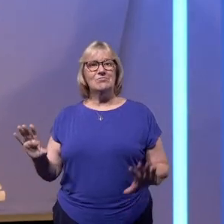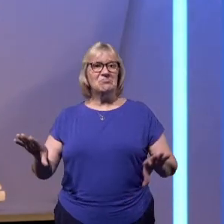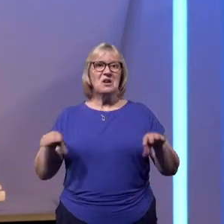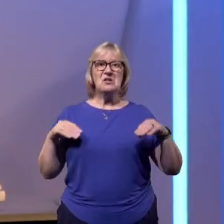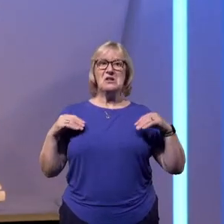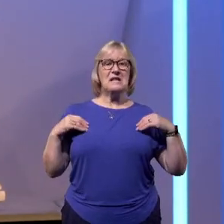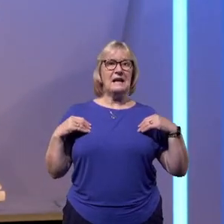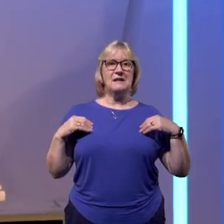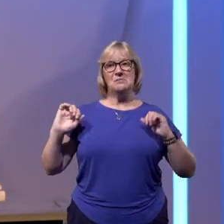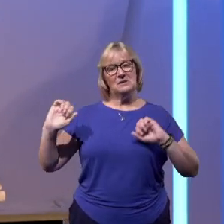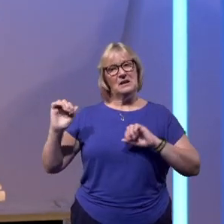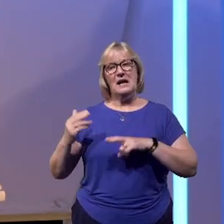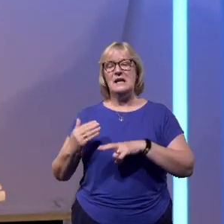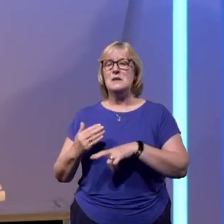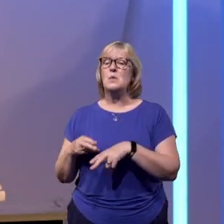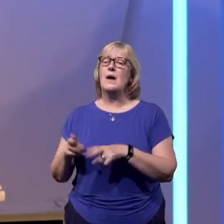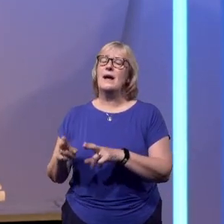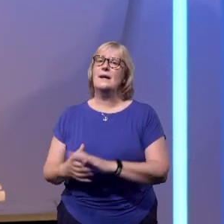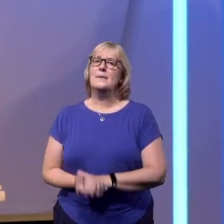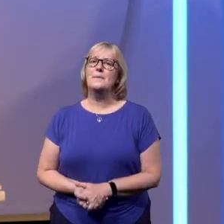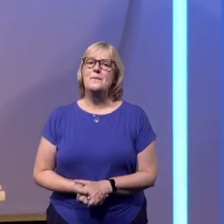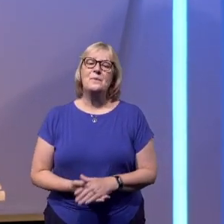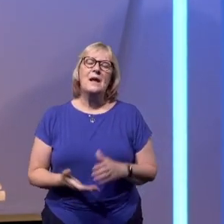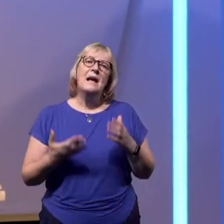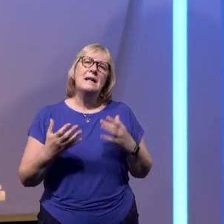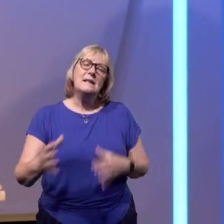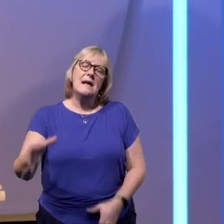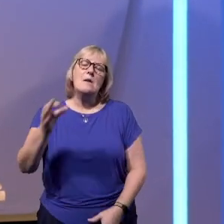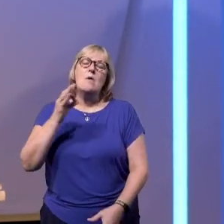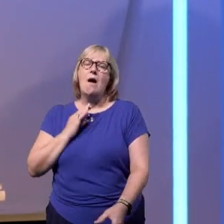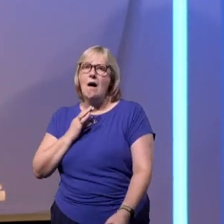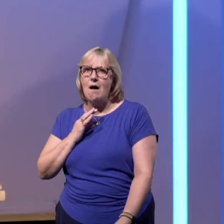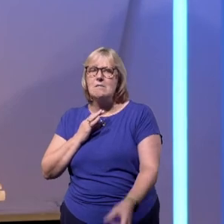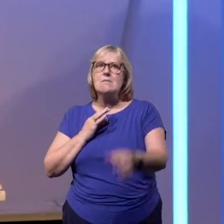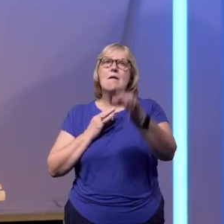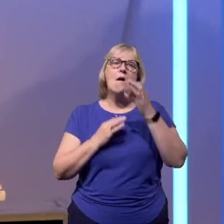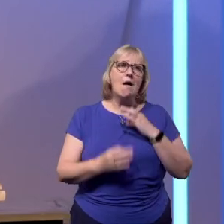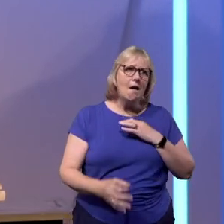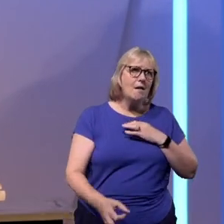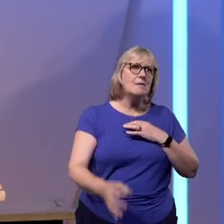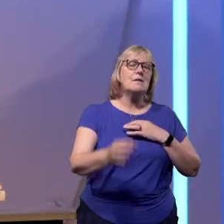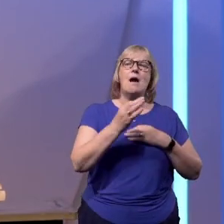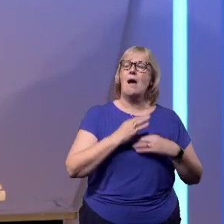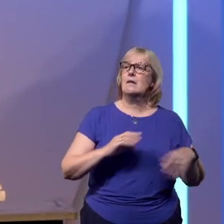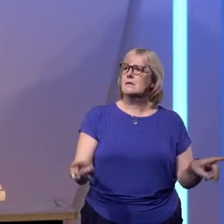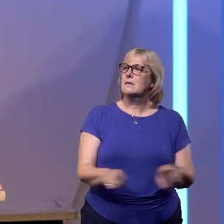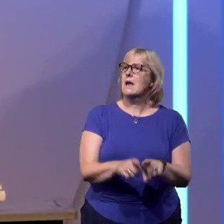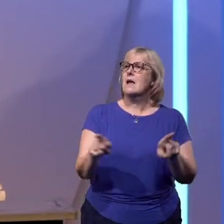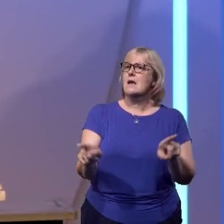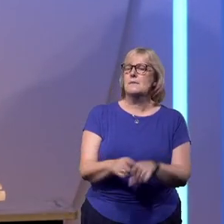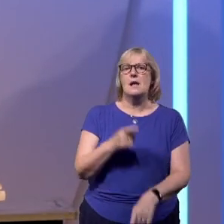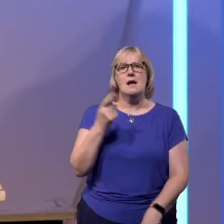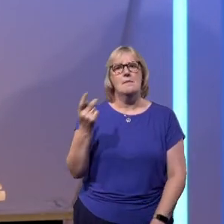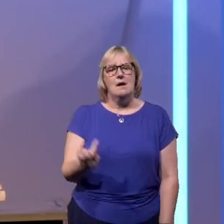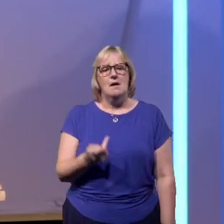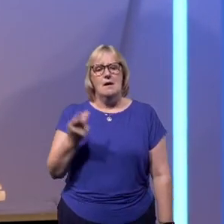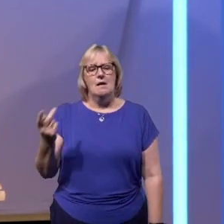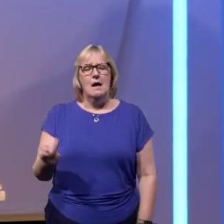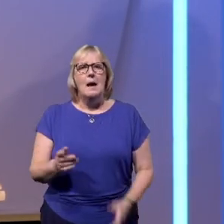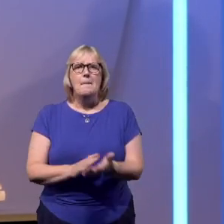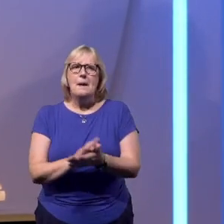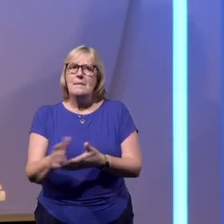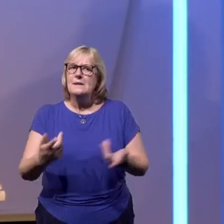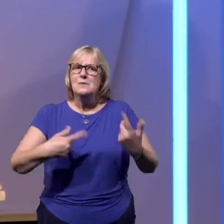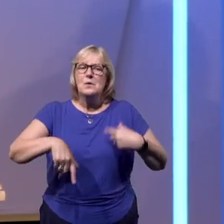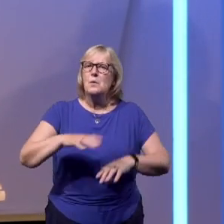today, please jot this down, we ask ourselves questions repeatedly, which tend to cause us to not be servants.